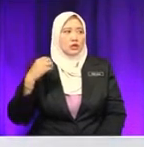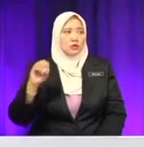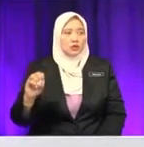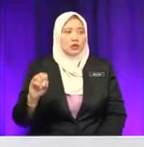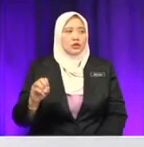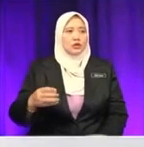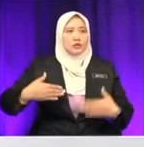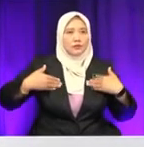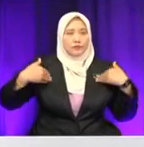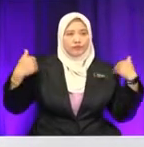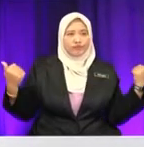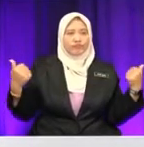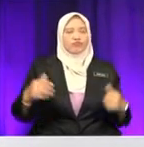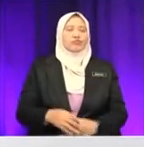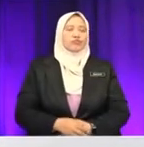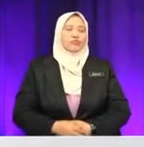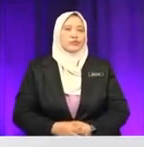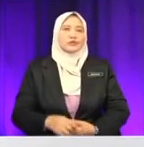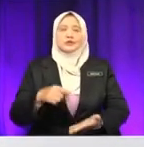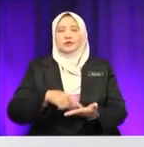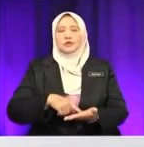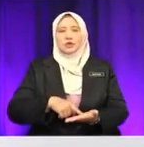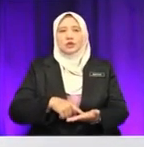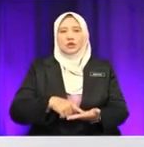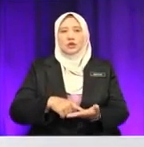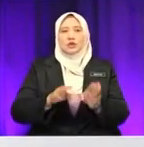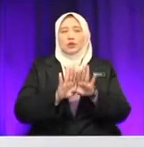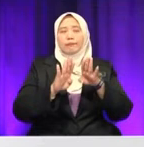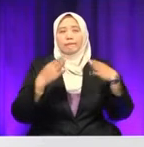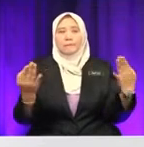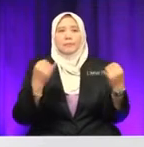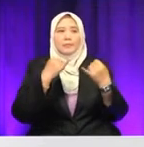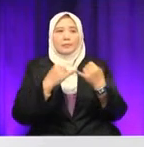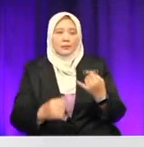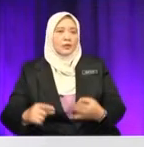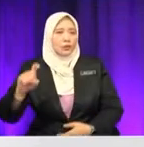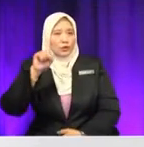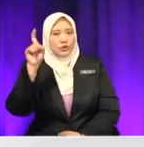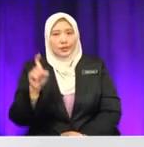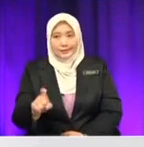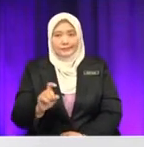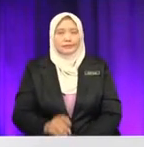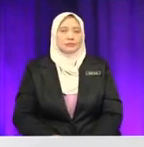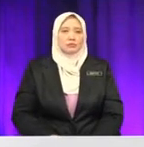Open-ended question, madam. All right. So over to you. How would you answer this question? Bring it on, Faisal.